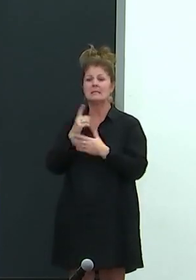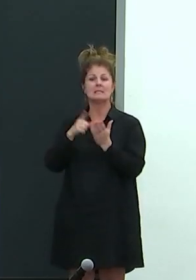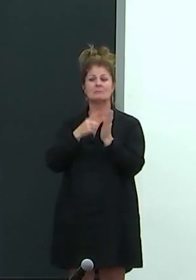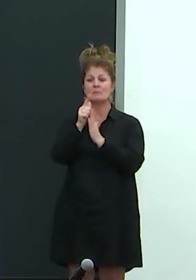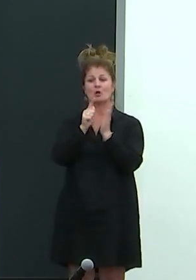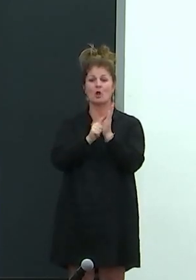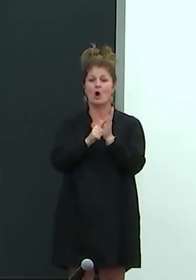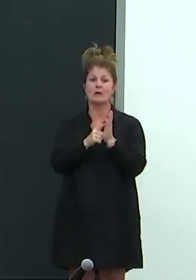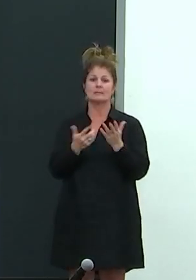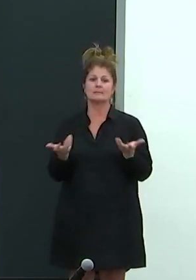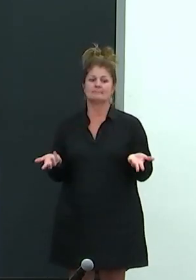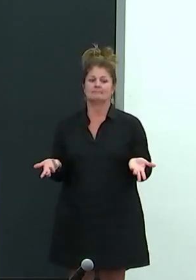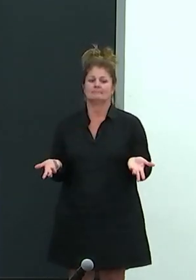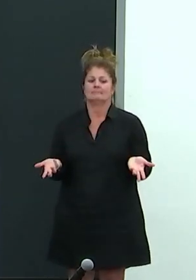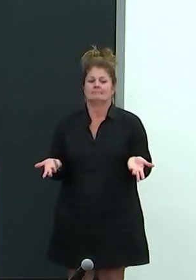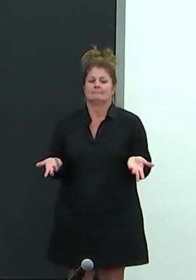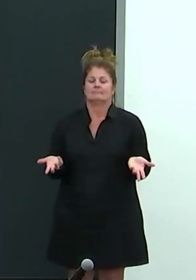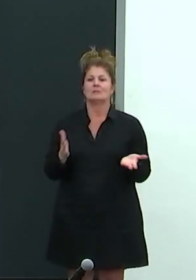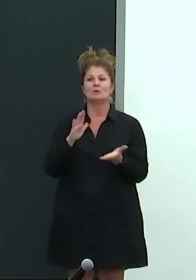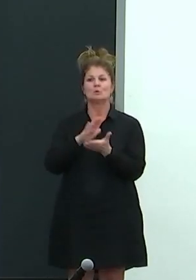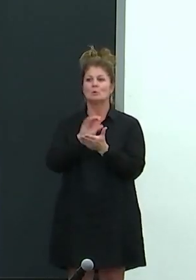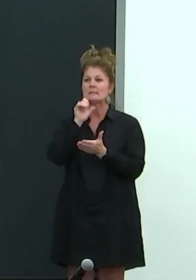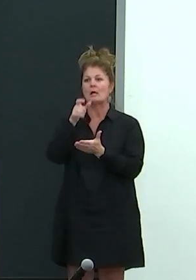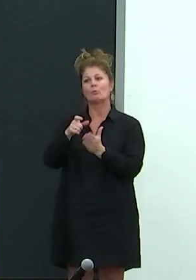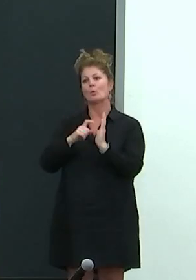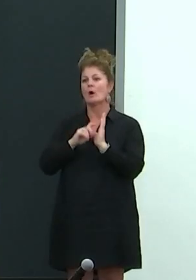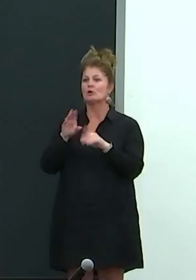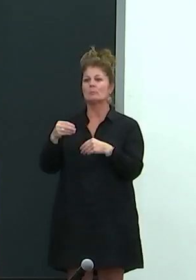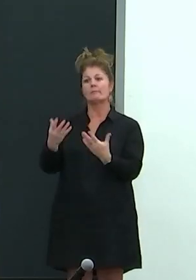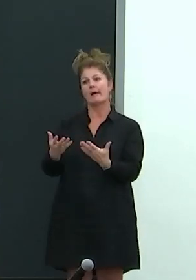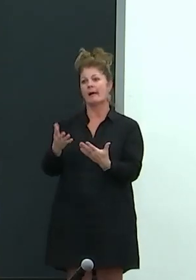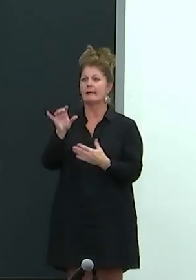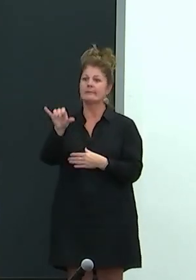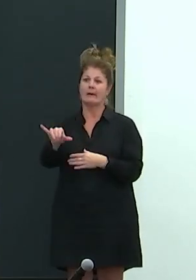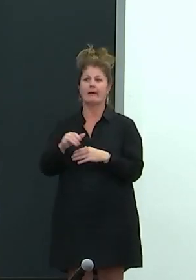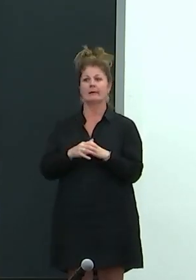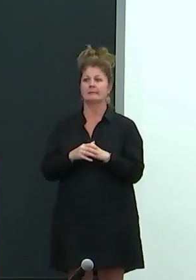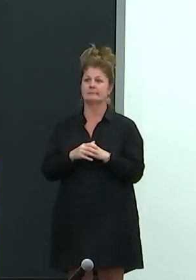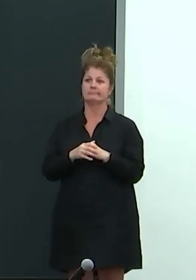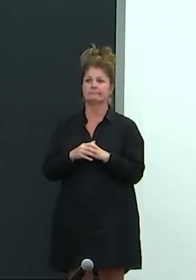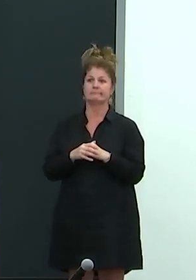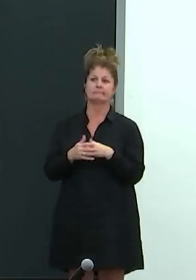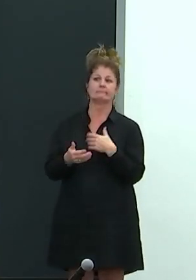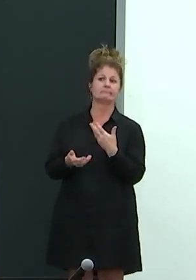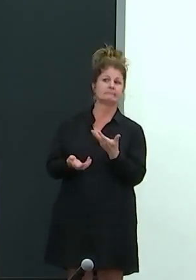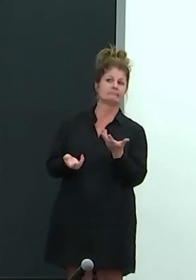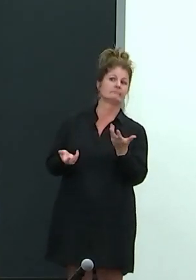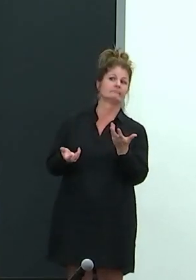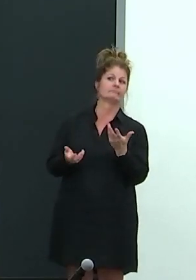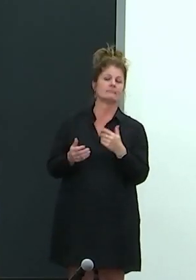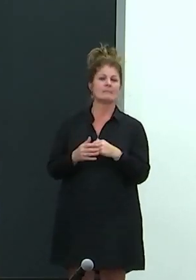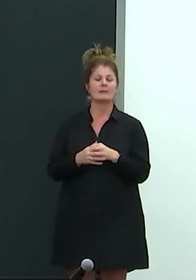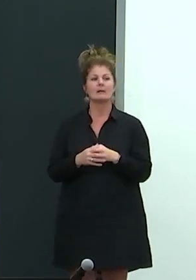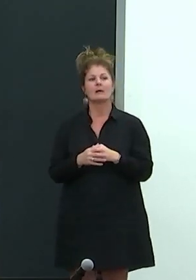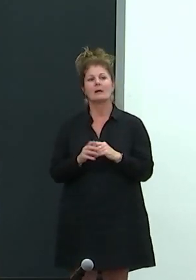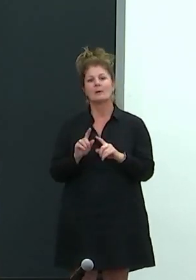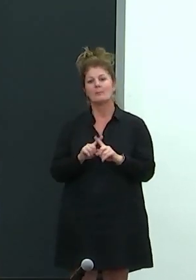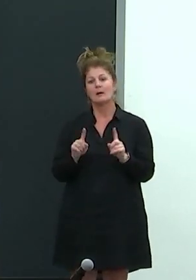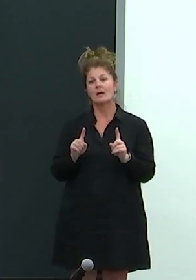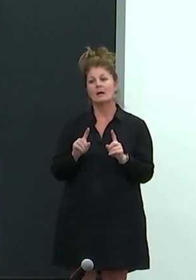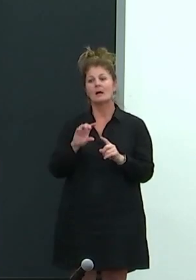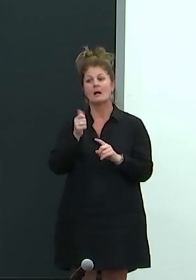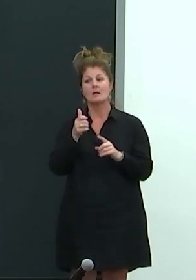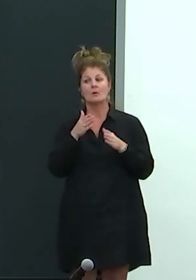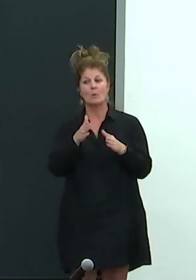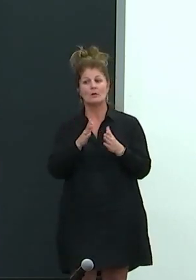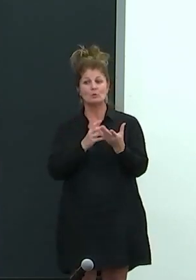like the school is not required to provide you accommodations. But another way to